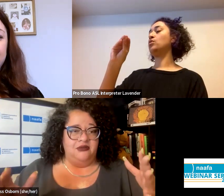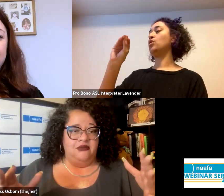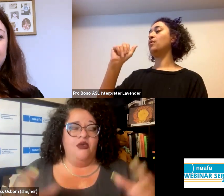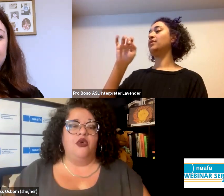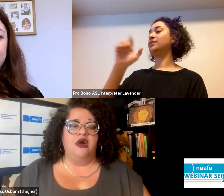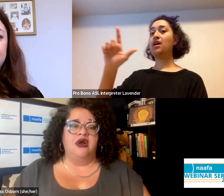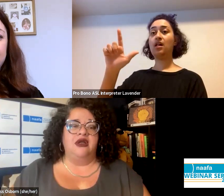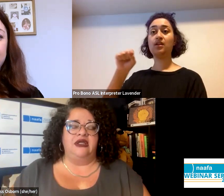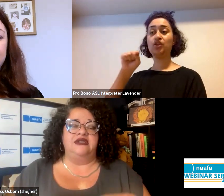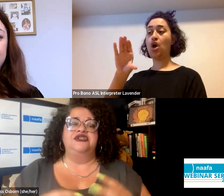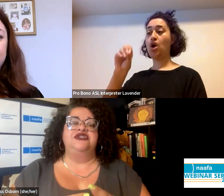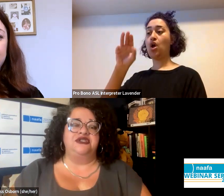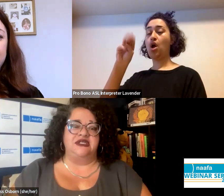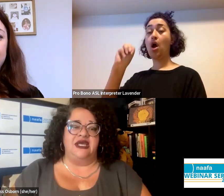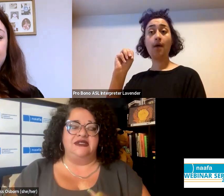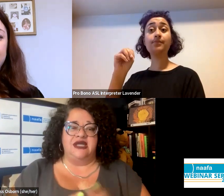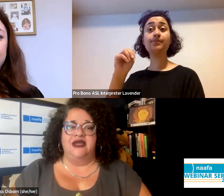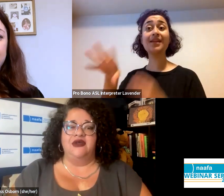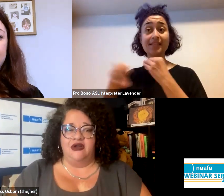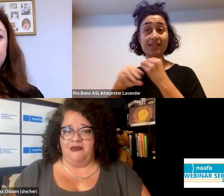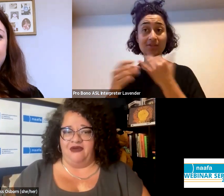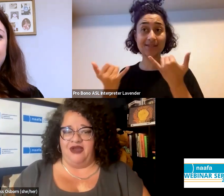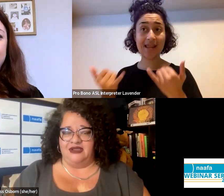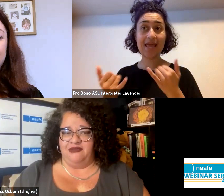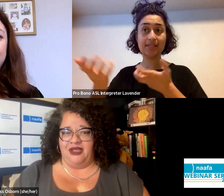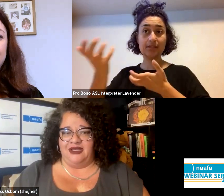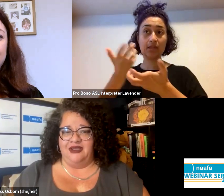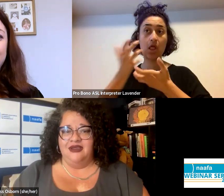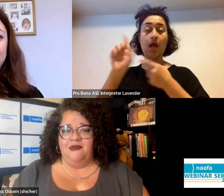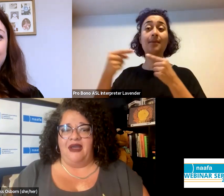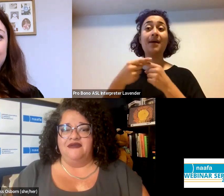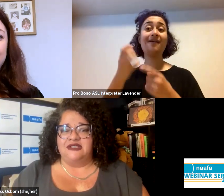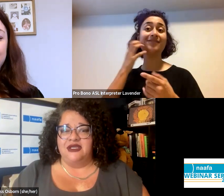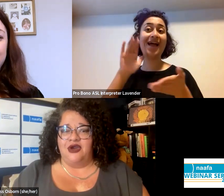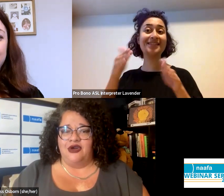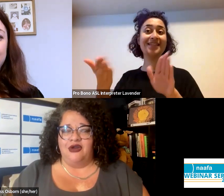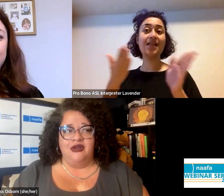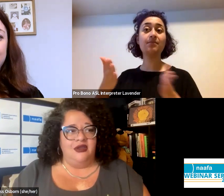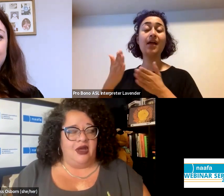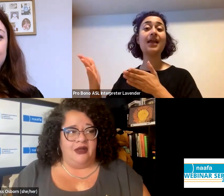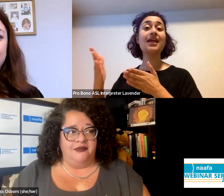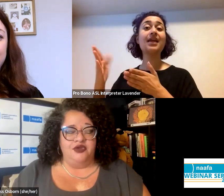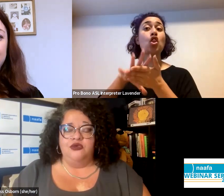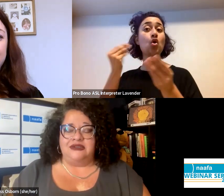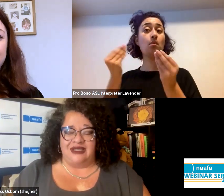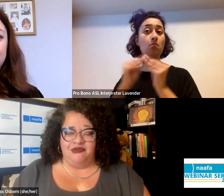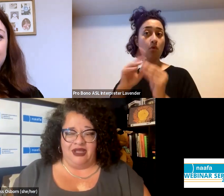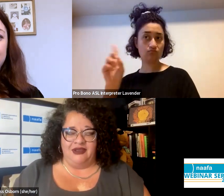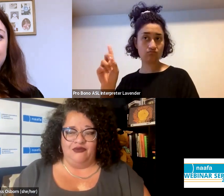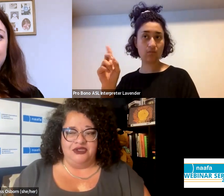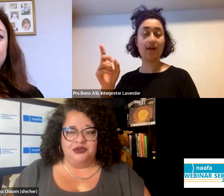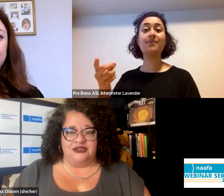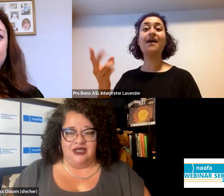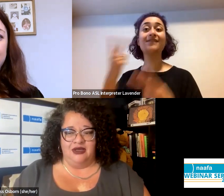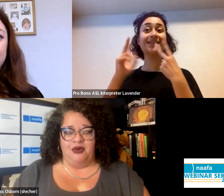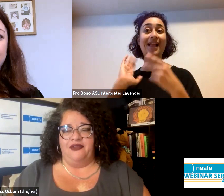learn more, in addition to today's dialogue about fat death planning, by visiting our new death